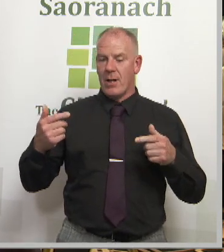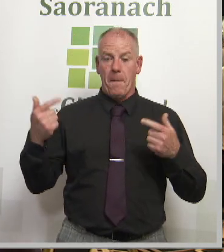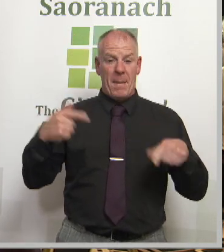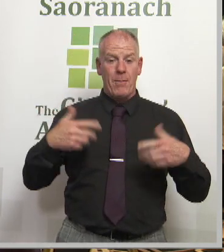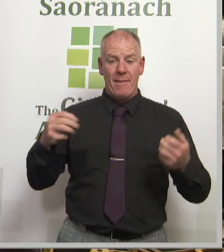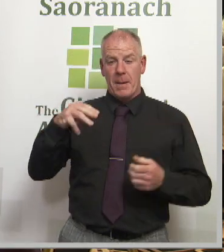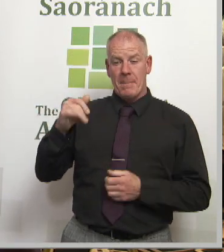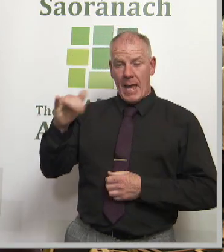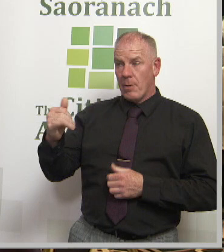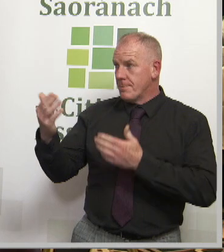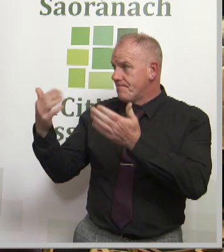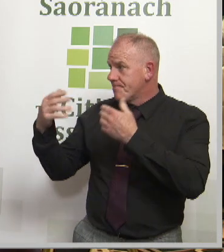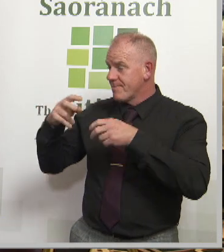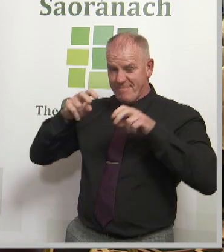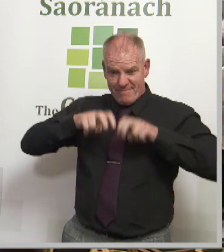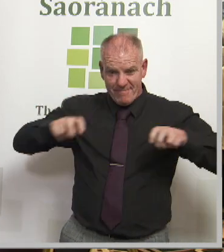um, and